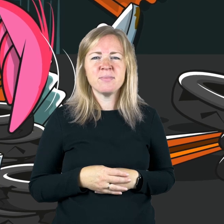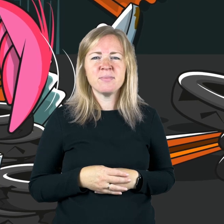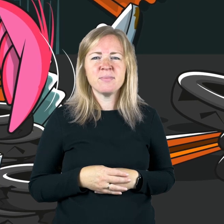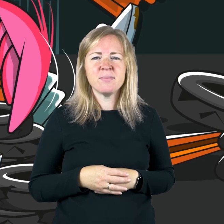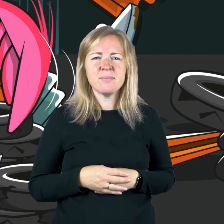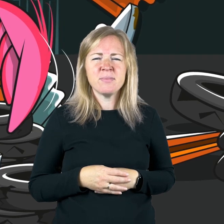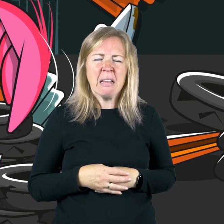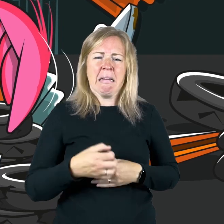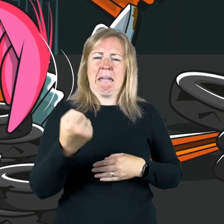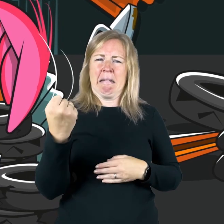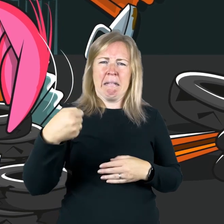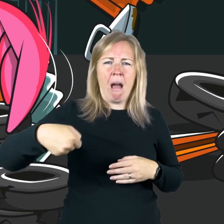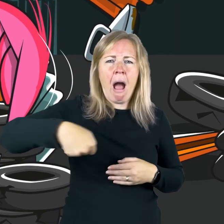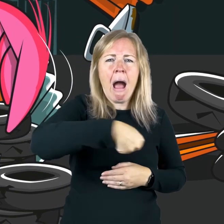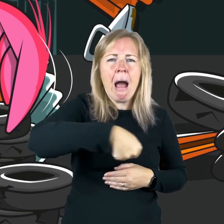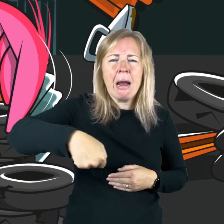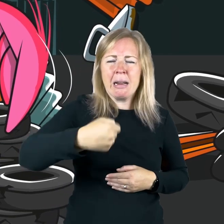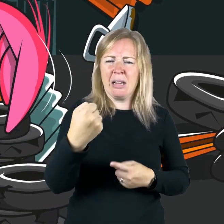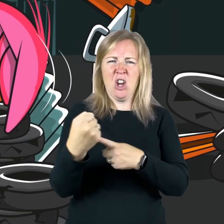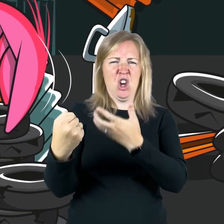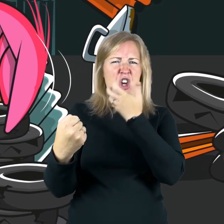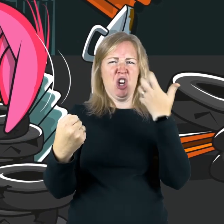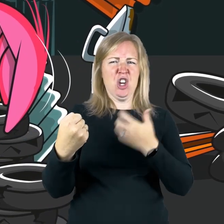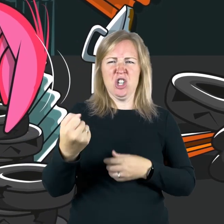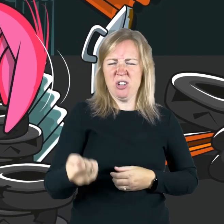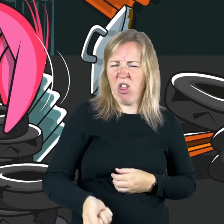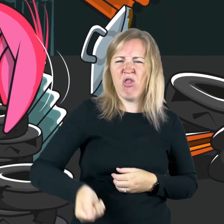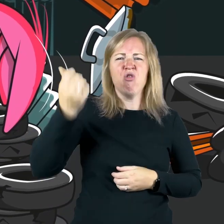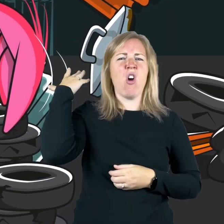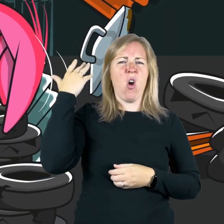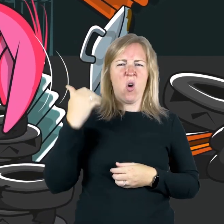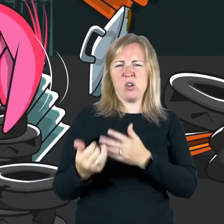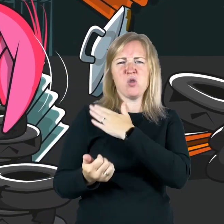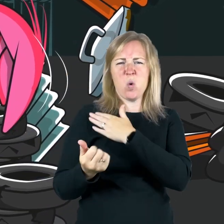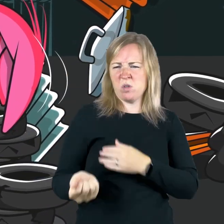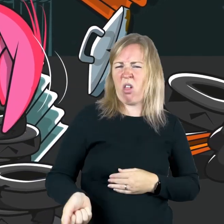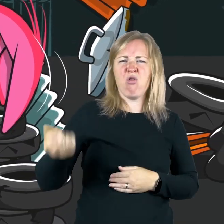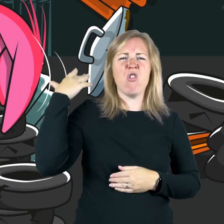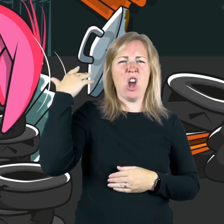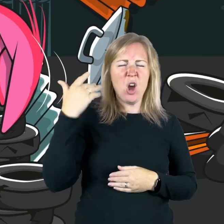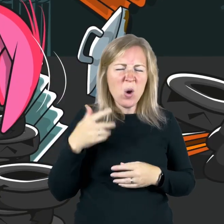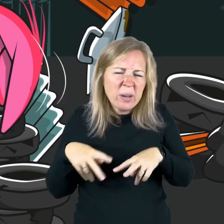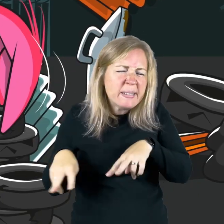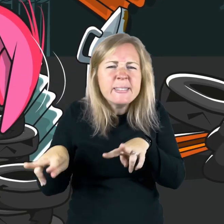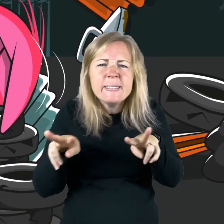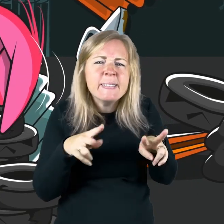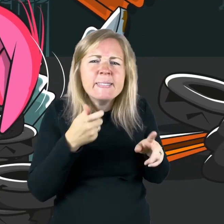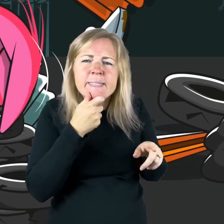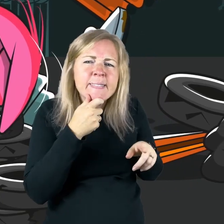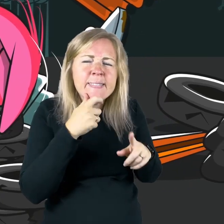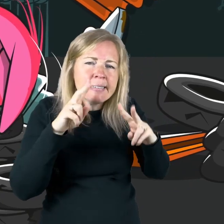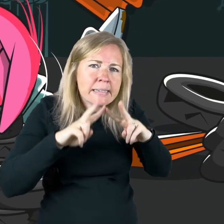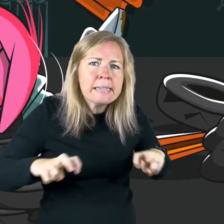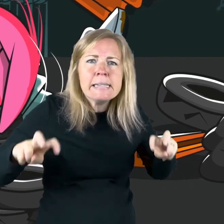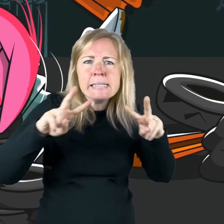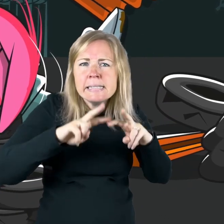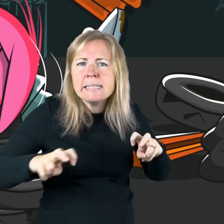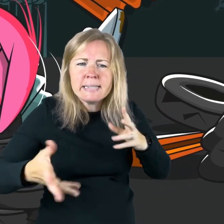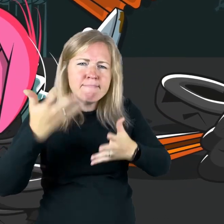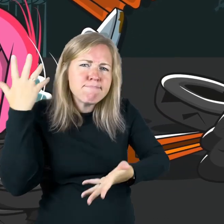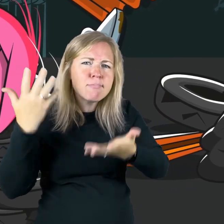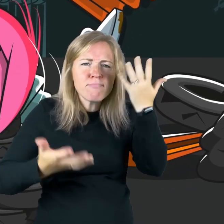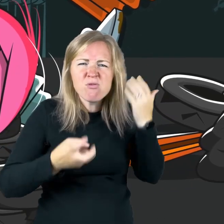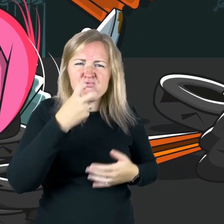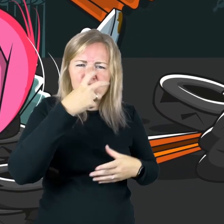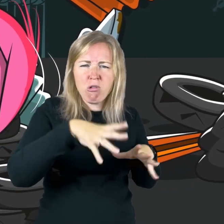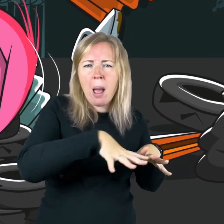Ouch! Too hot! She yelped as she chucked an iron over her shoulder. As she continued to sift through